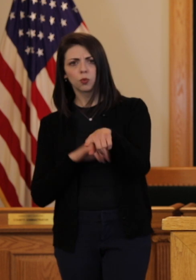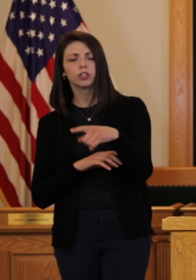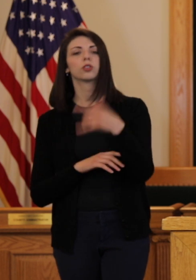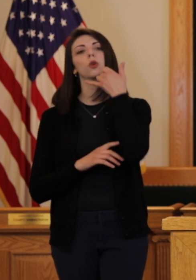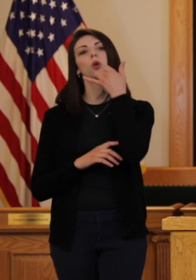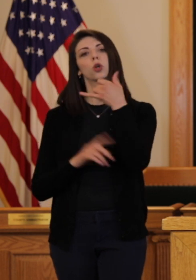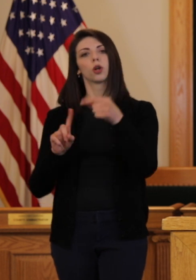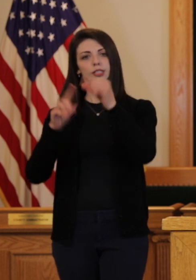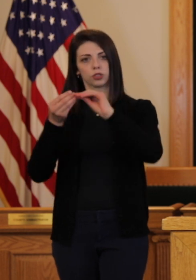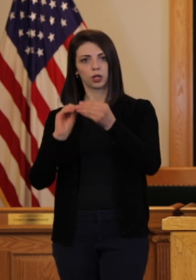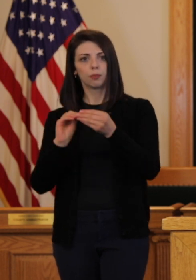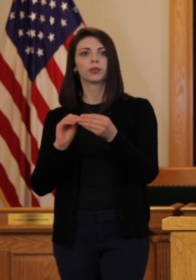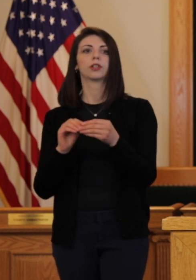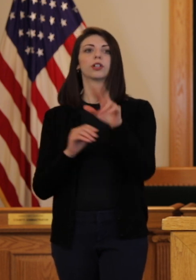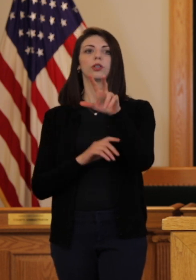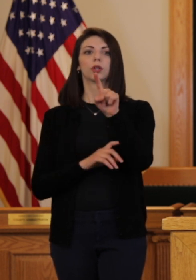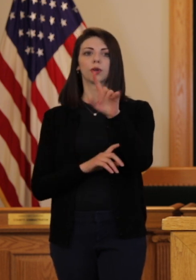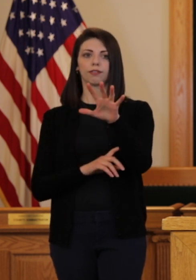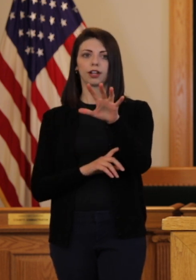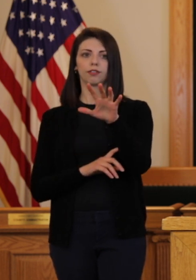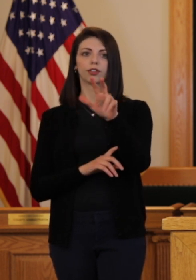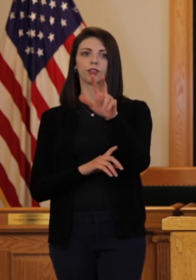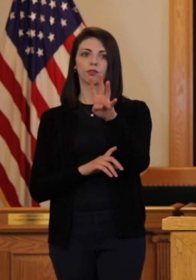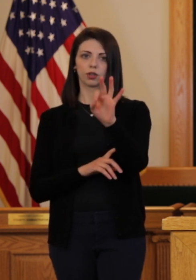Health Department's hotline at